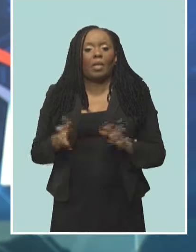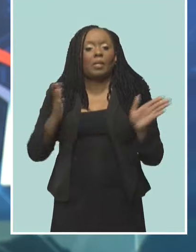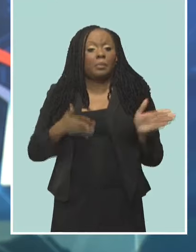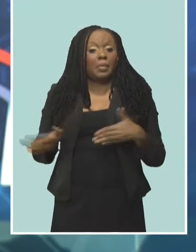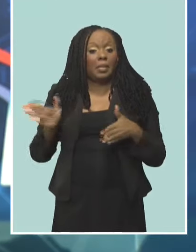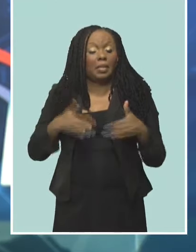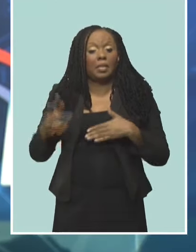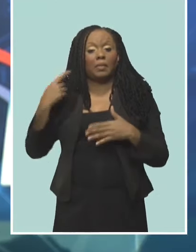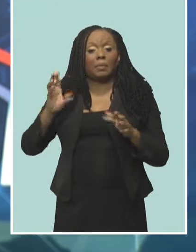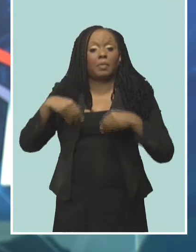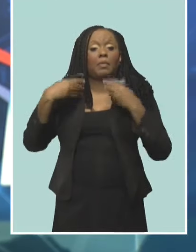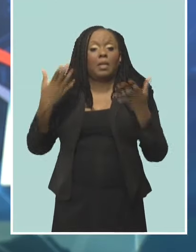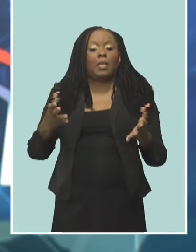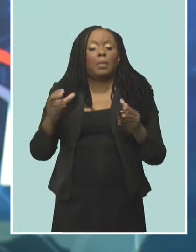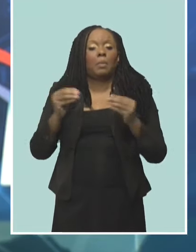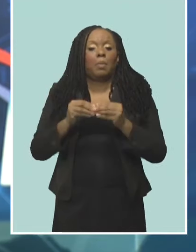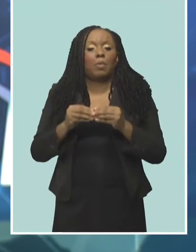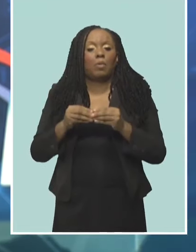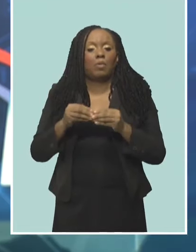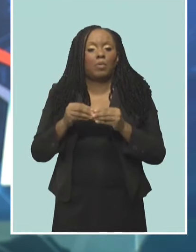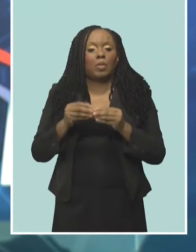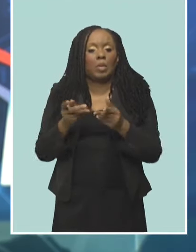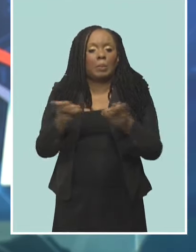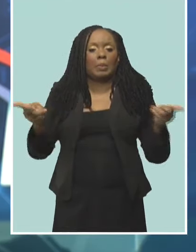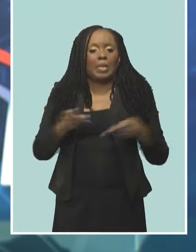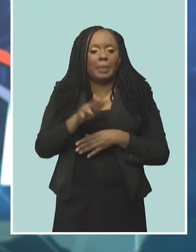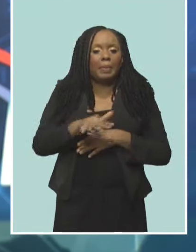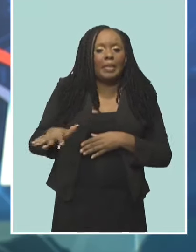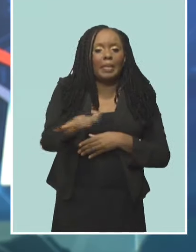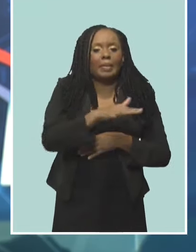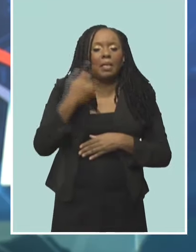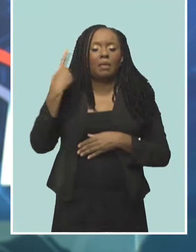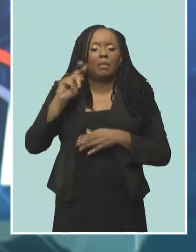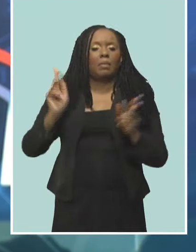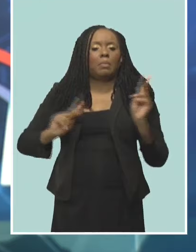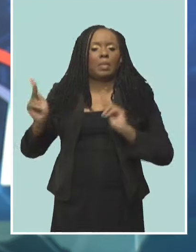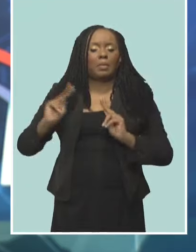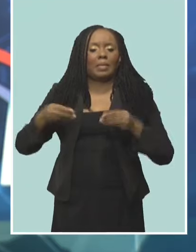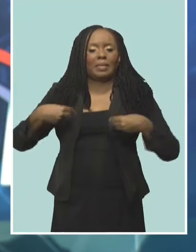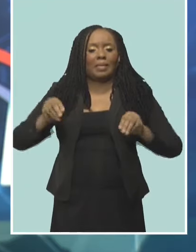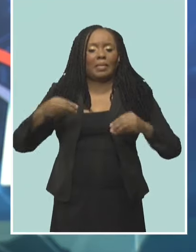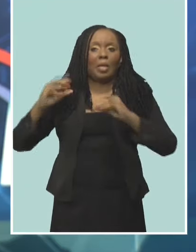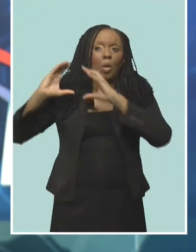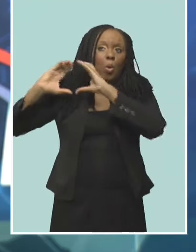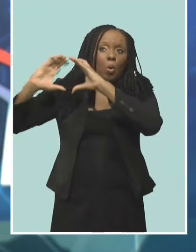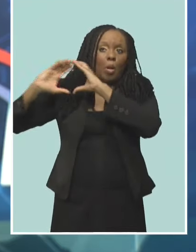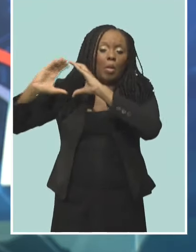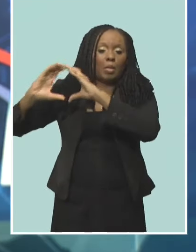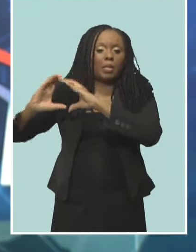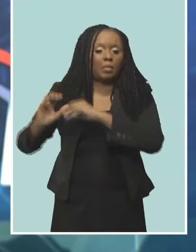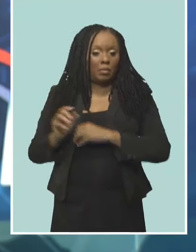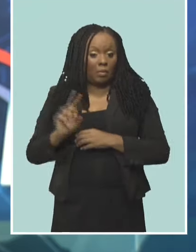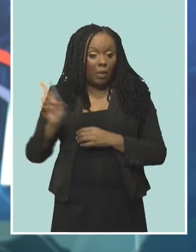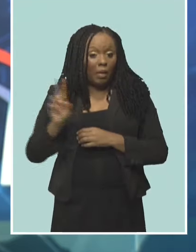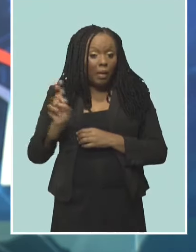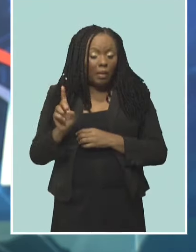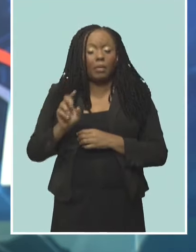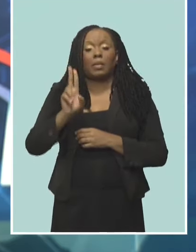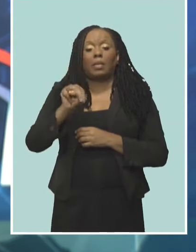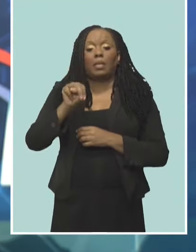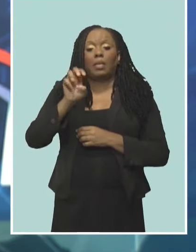to provide additional facilities for coconut vendors operating at Newton Christchurch. This comes months after they moved from